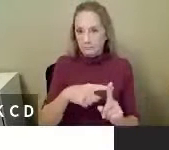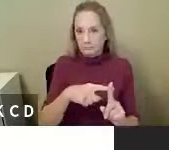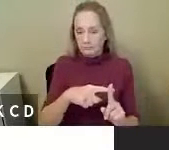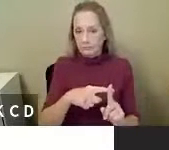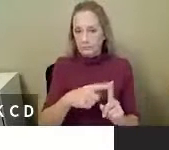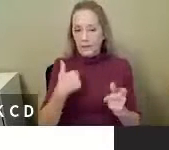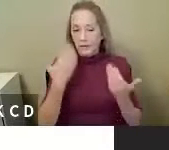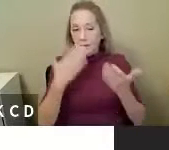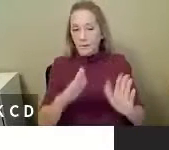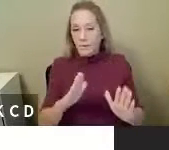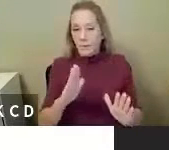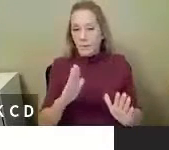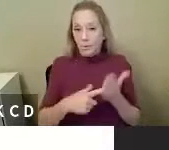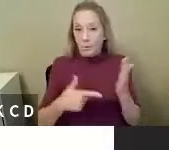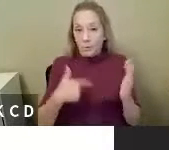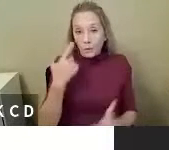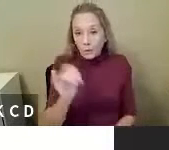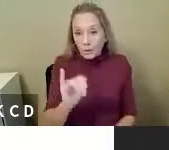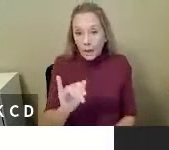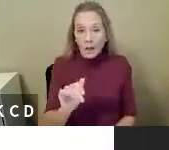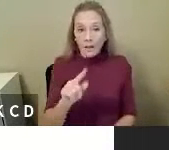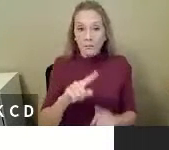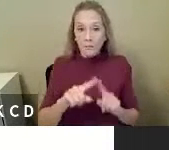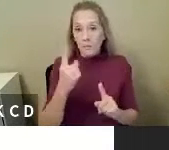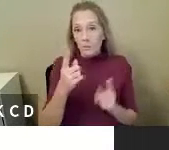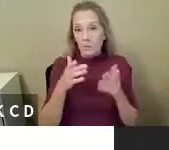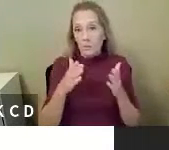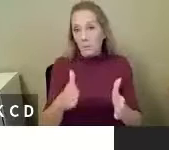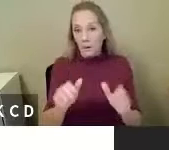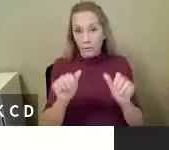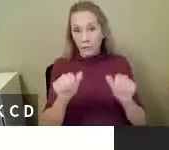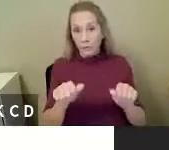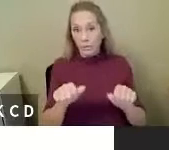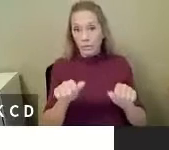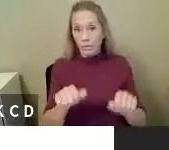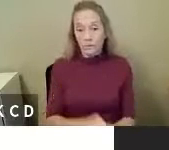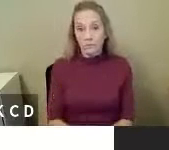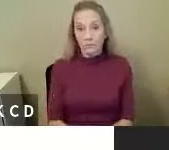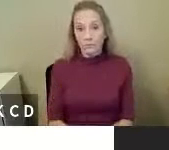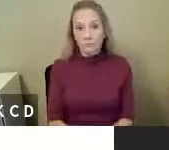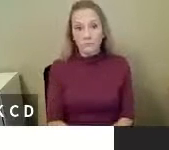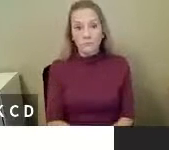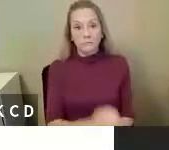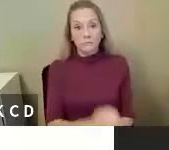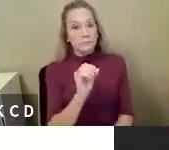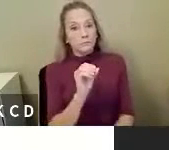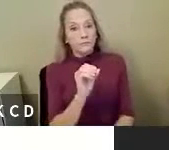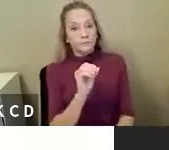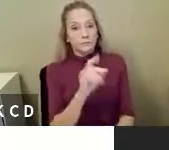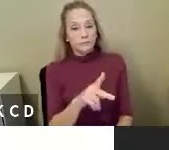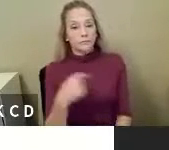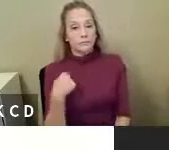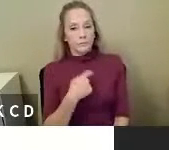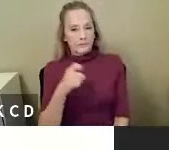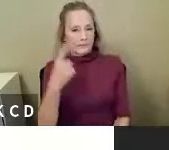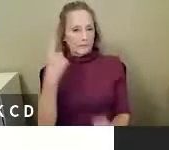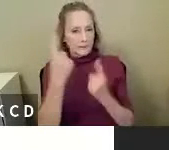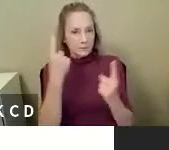look like, but that is one suggestion. Okay. So that's something for us to think